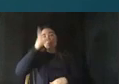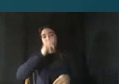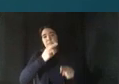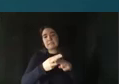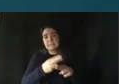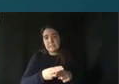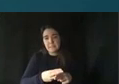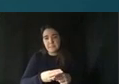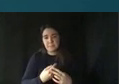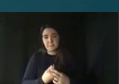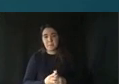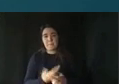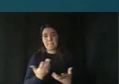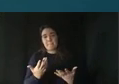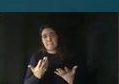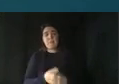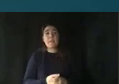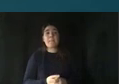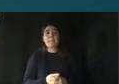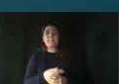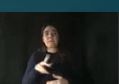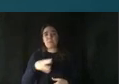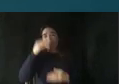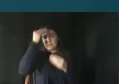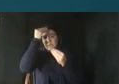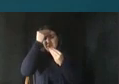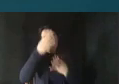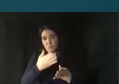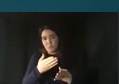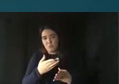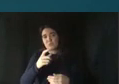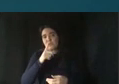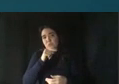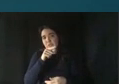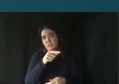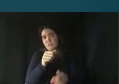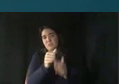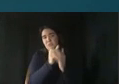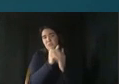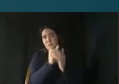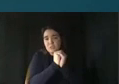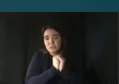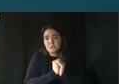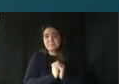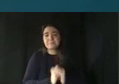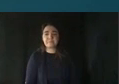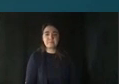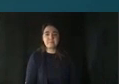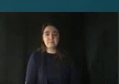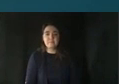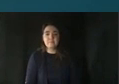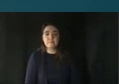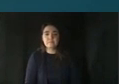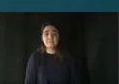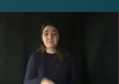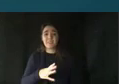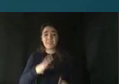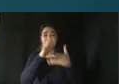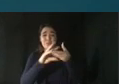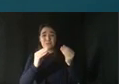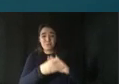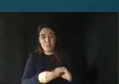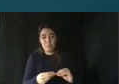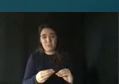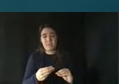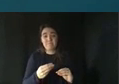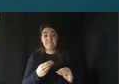being told he should worship. And this is a story that I go into in one of my